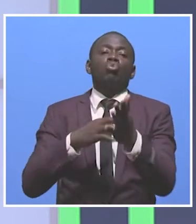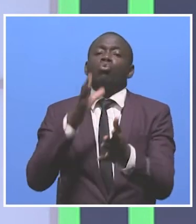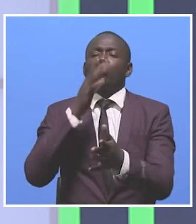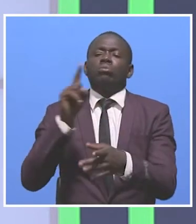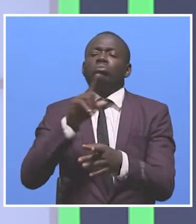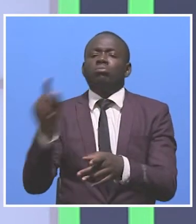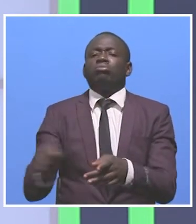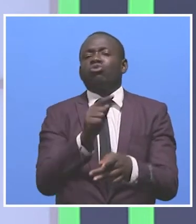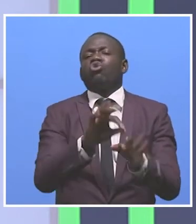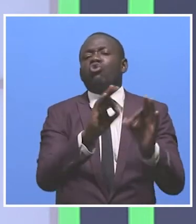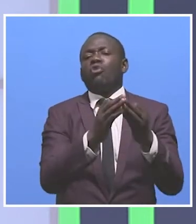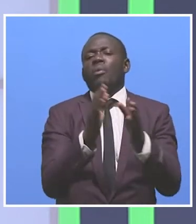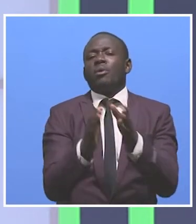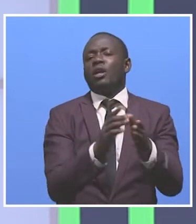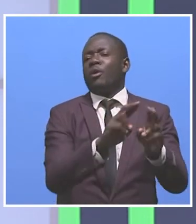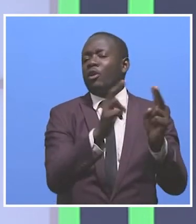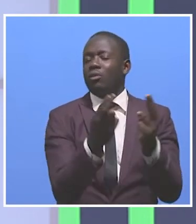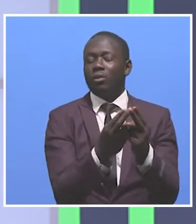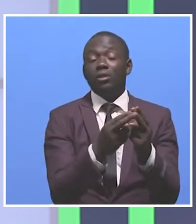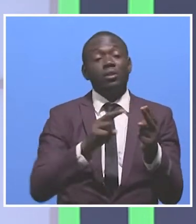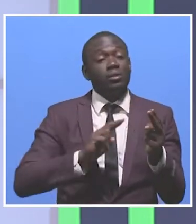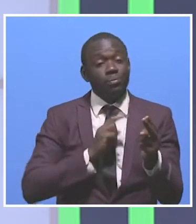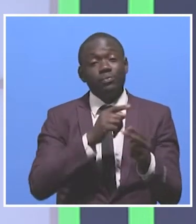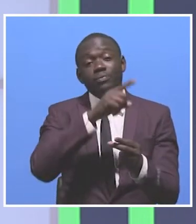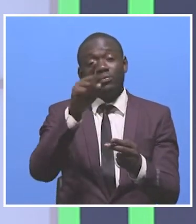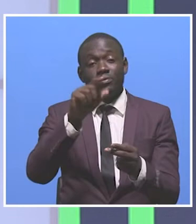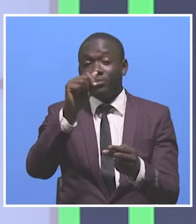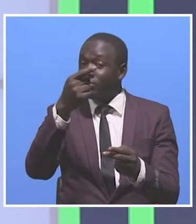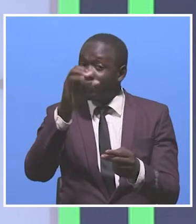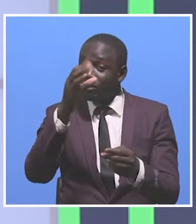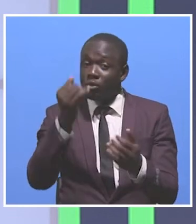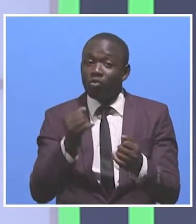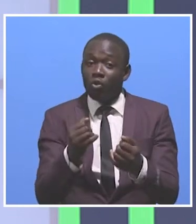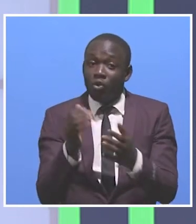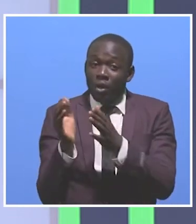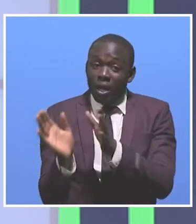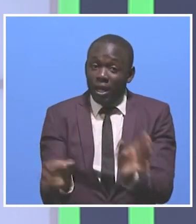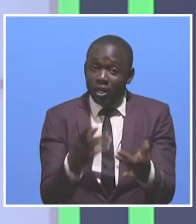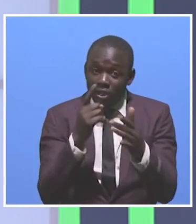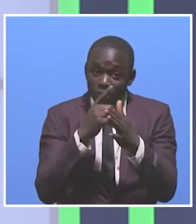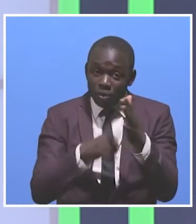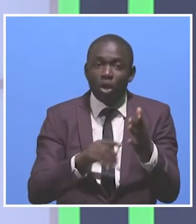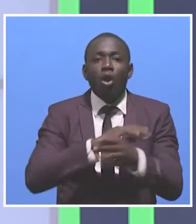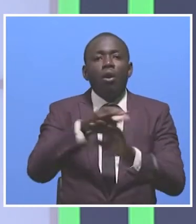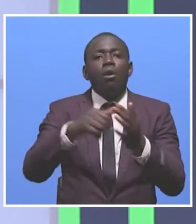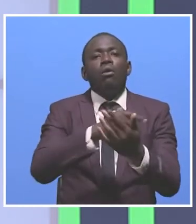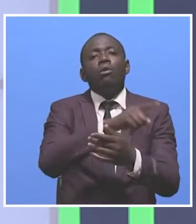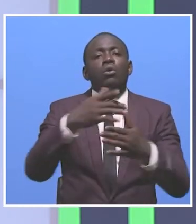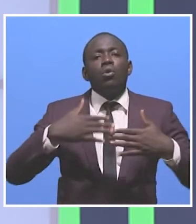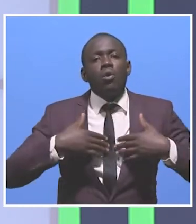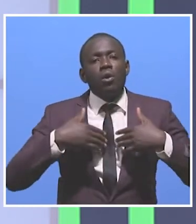So what we are trying to encourage as ZAGO is a clear-cut message to all our fellow